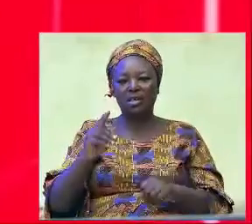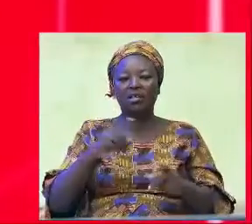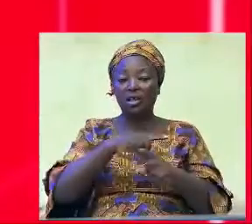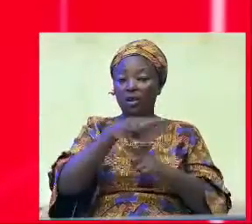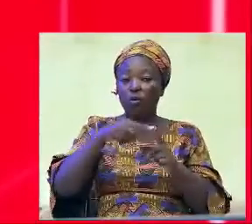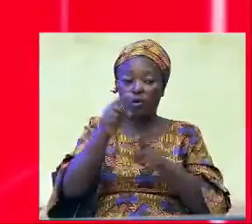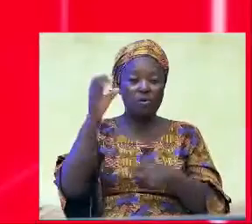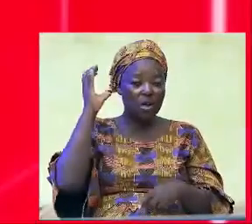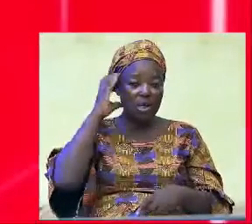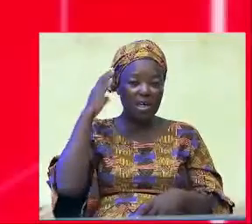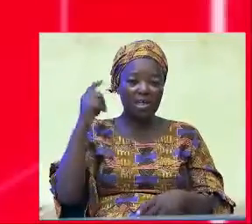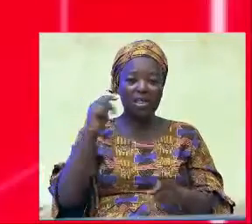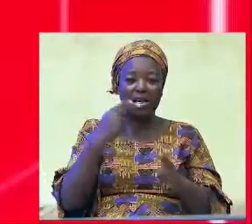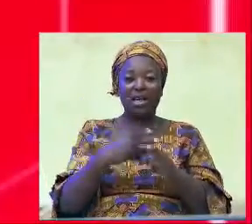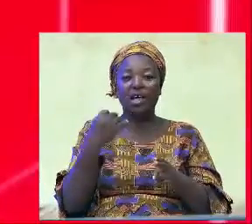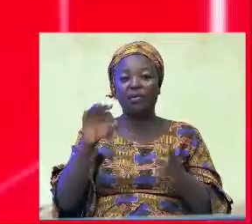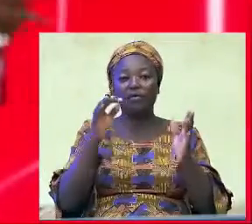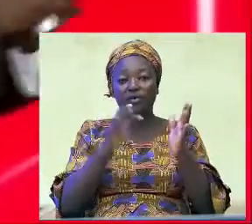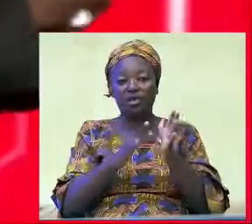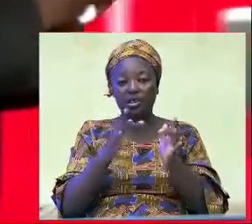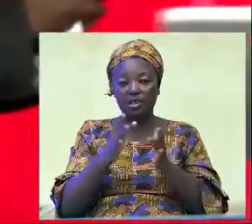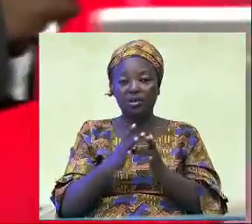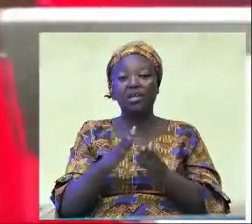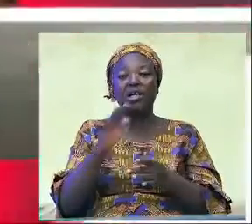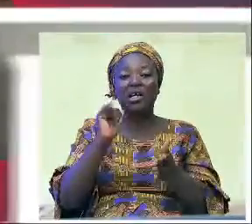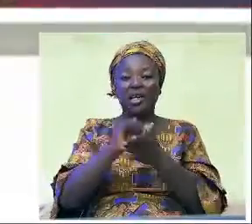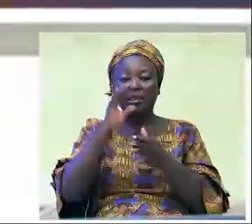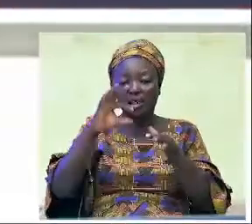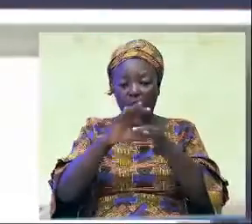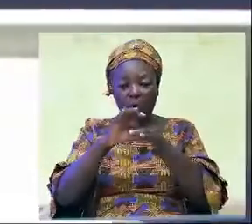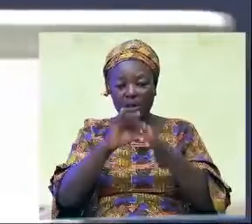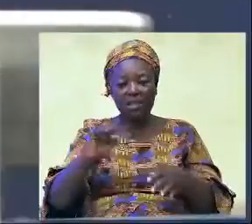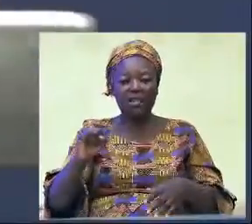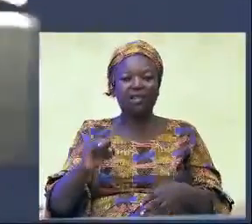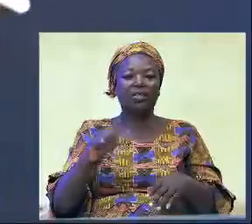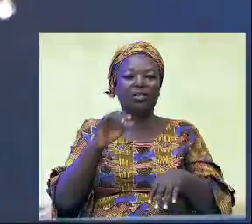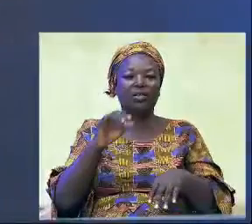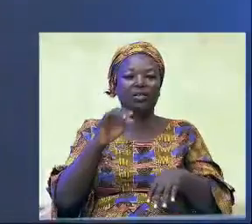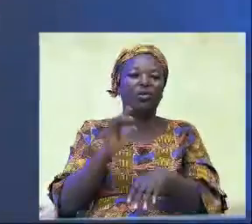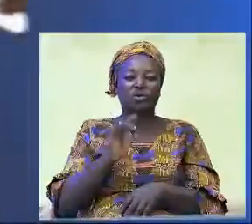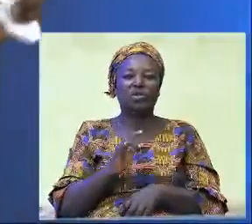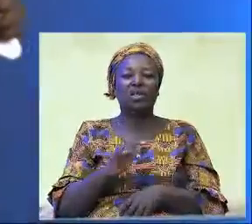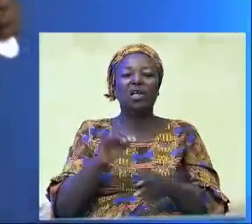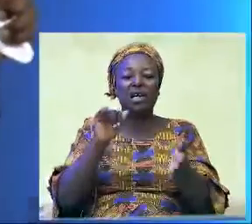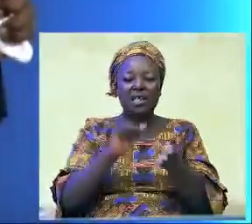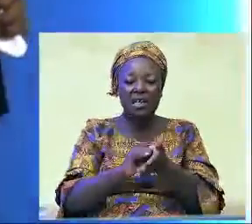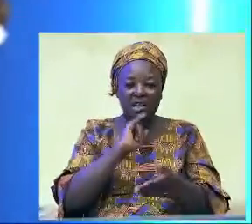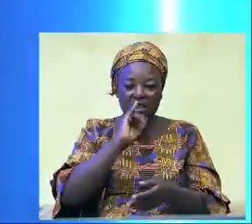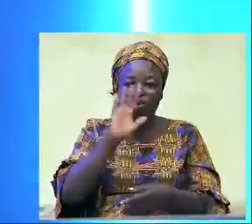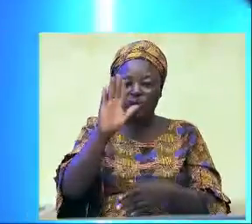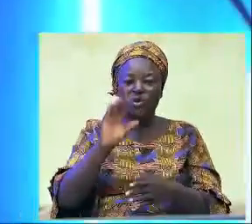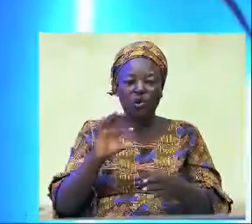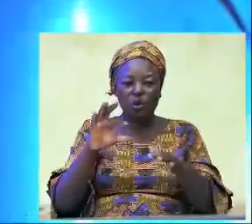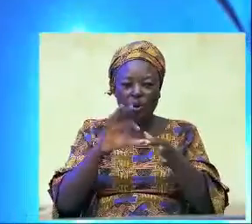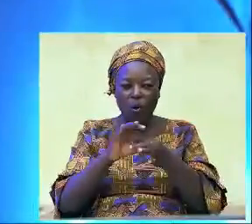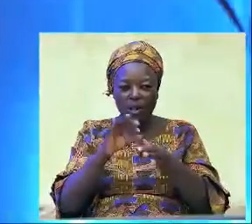I shall be made whole. When you hear the name of Jesus, that's the connecting